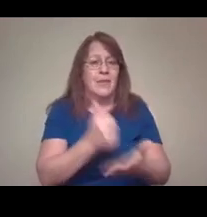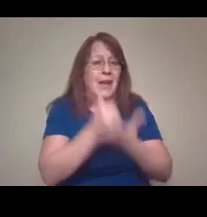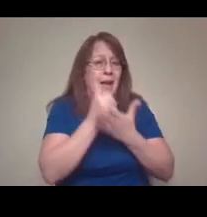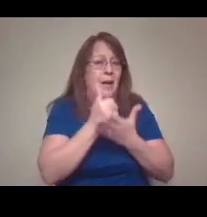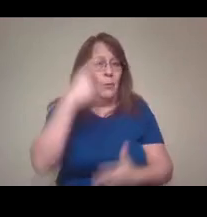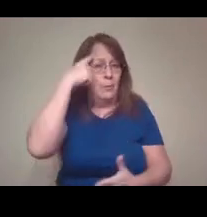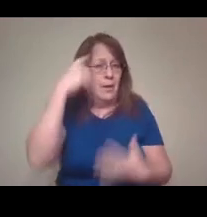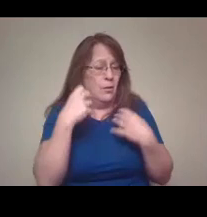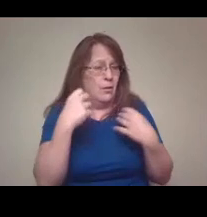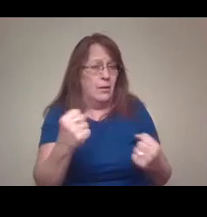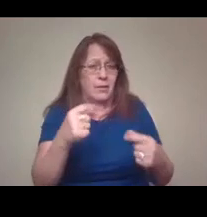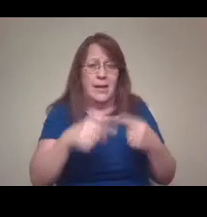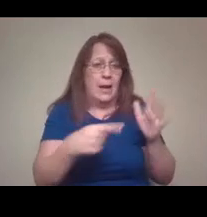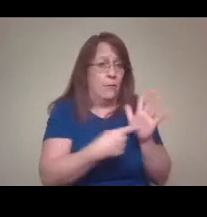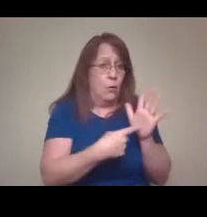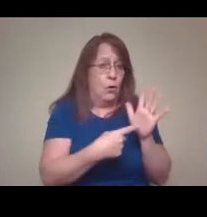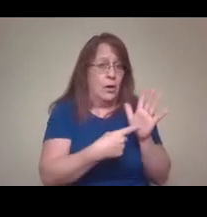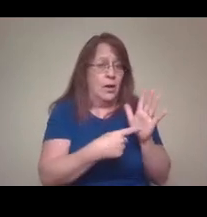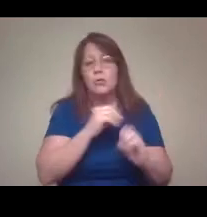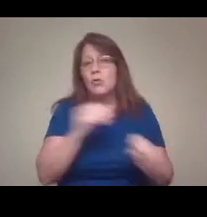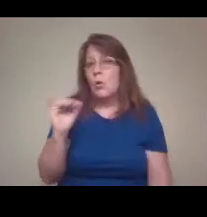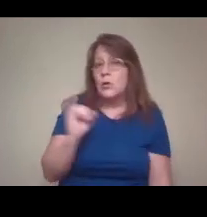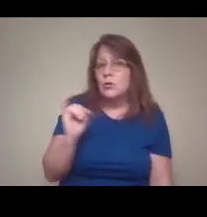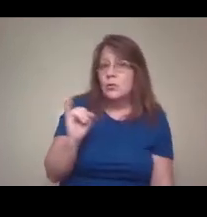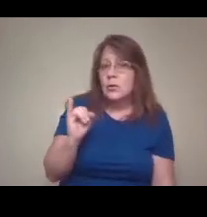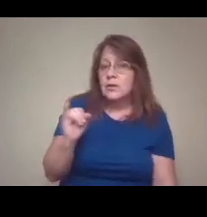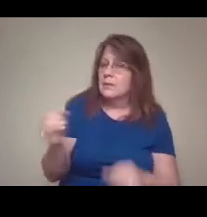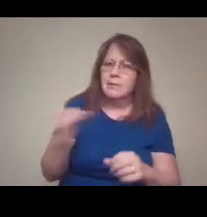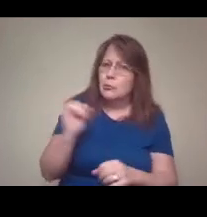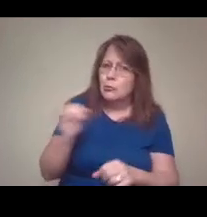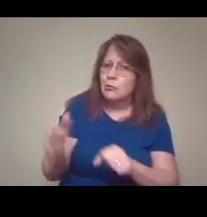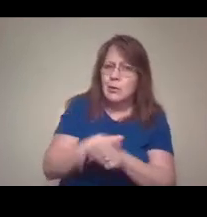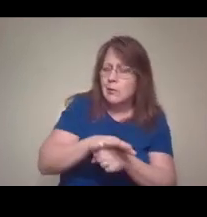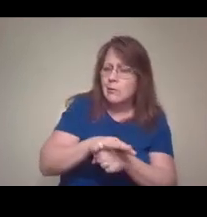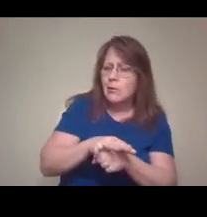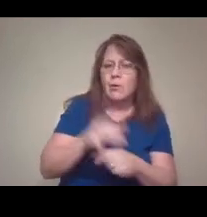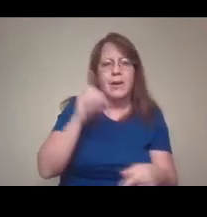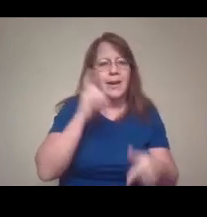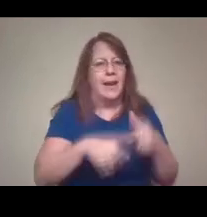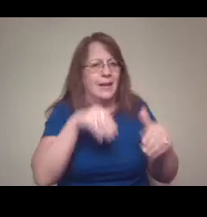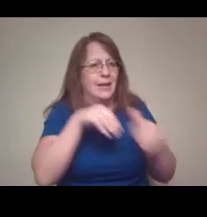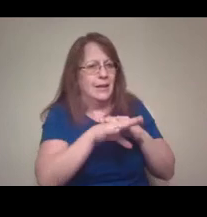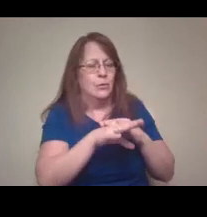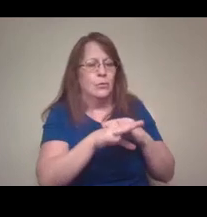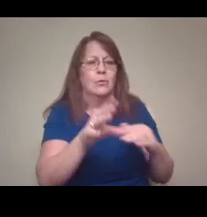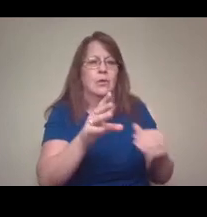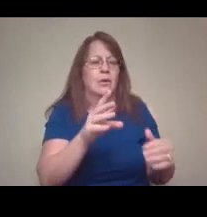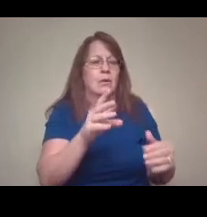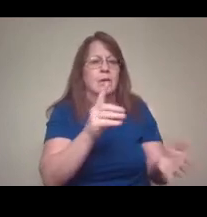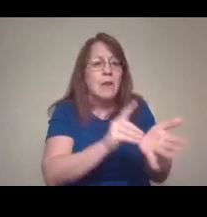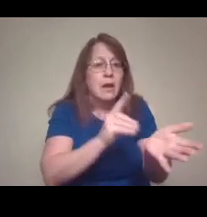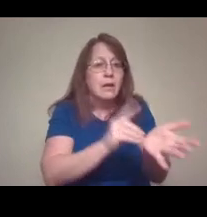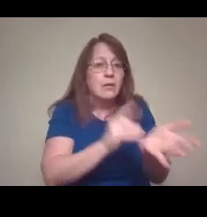because either they can't afford it, they don't have insurance that covers it, or they can't get in with a provider who might have long wait lists. So we're looking